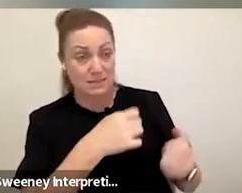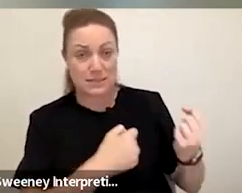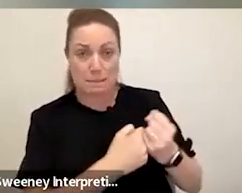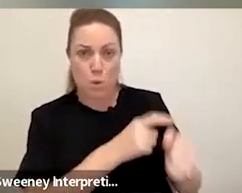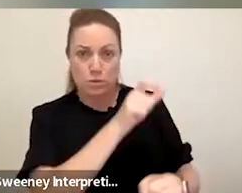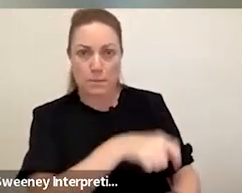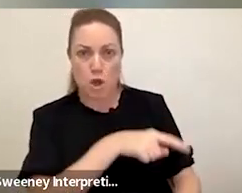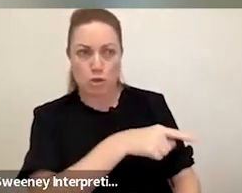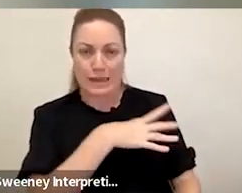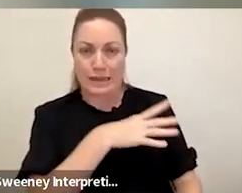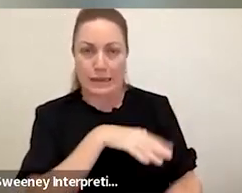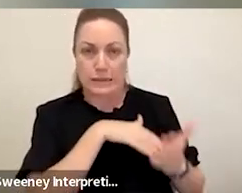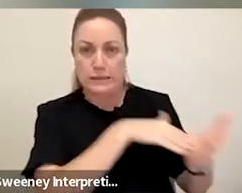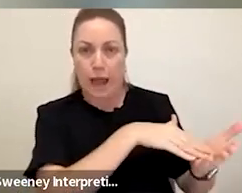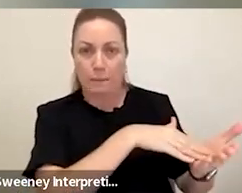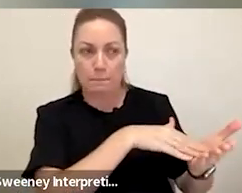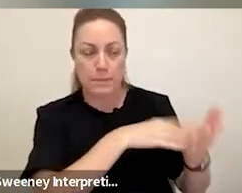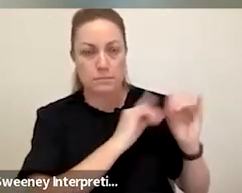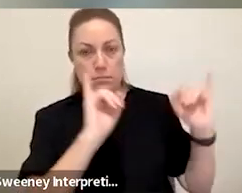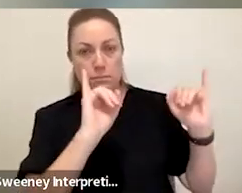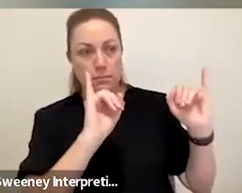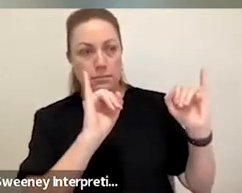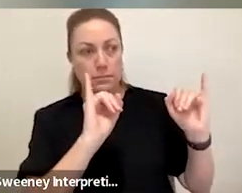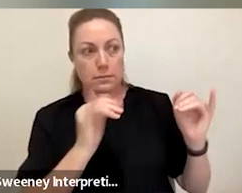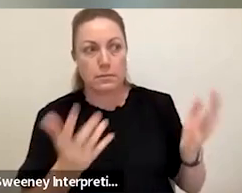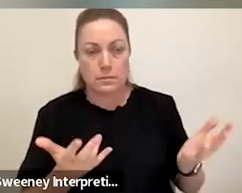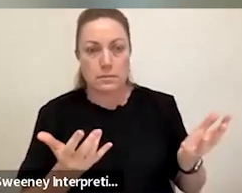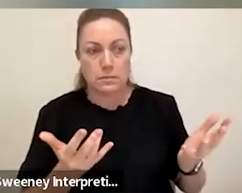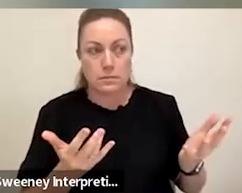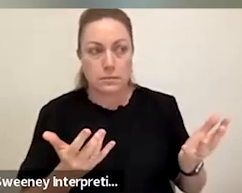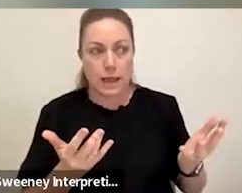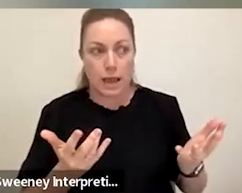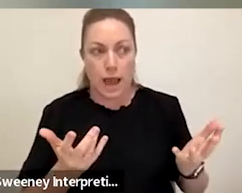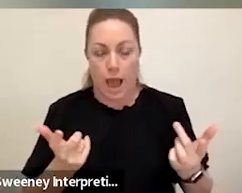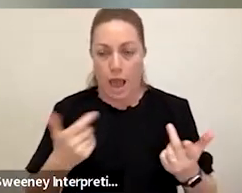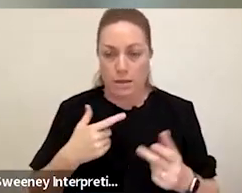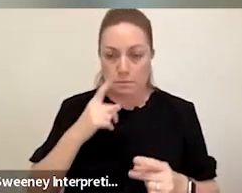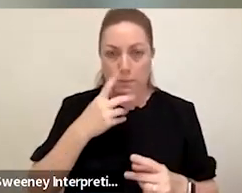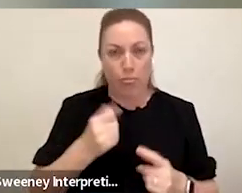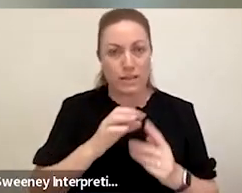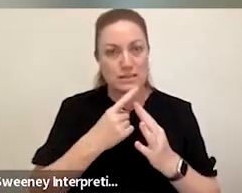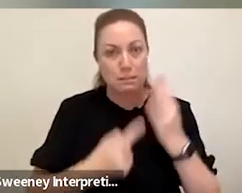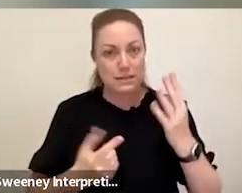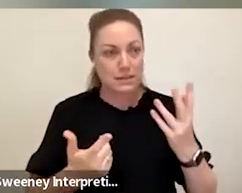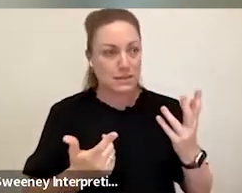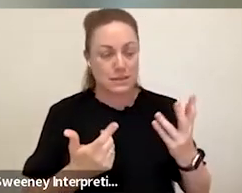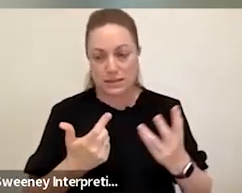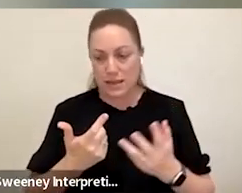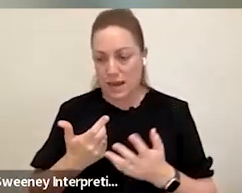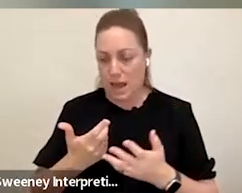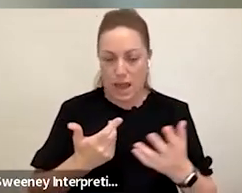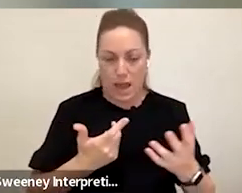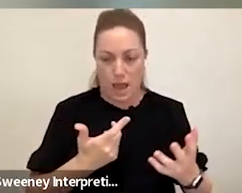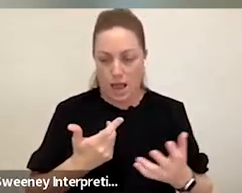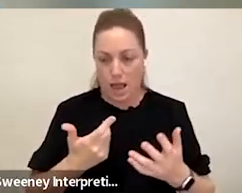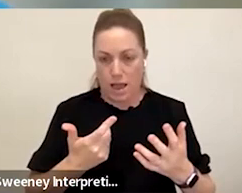out to be needing the support. So, and it's really hard to think of all of those steps of